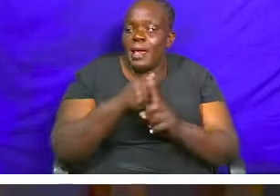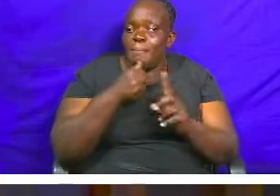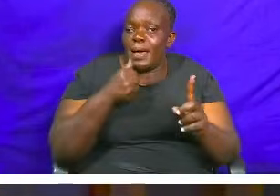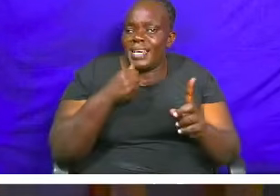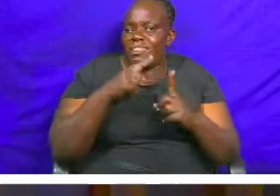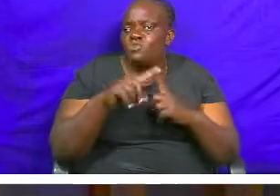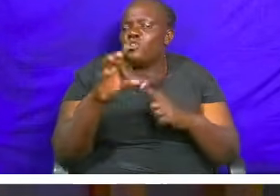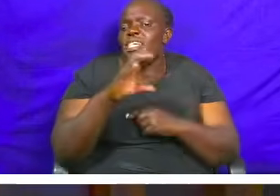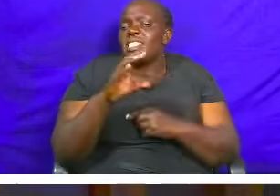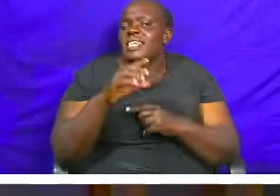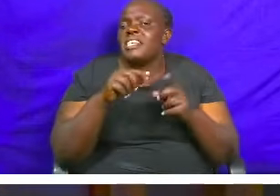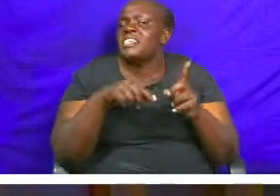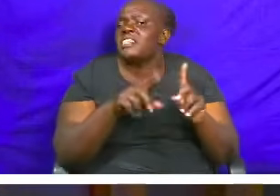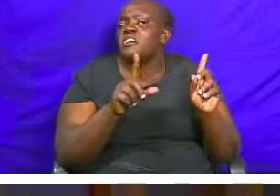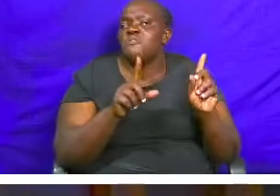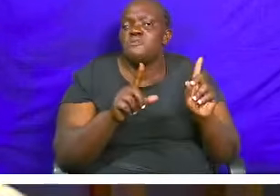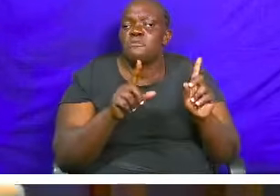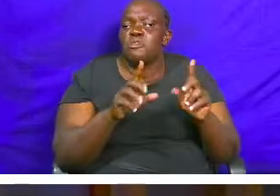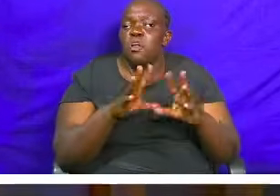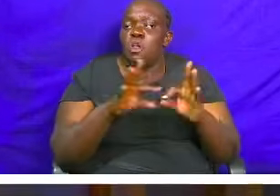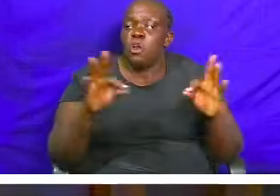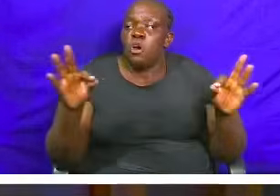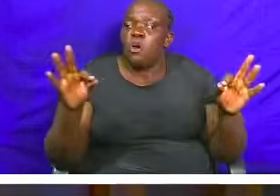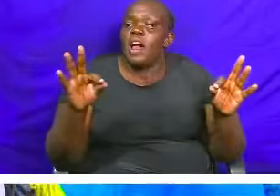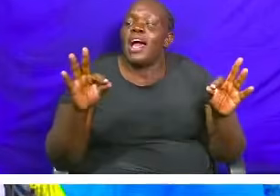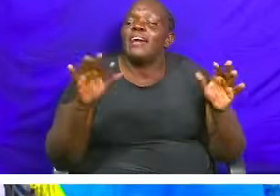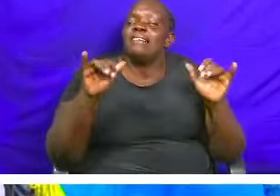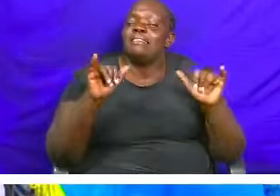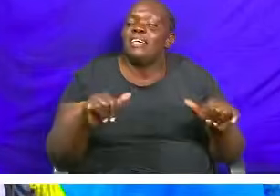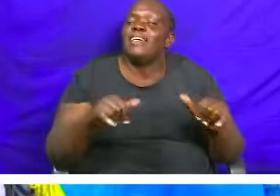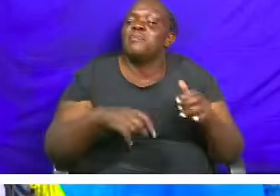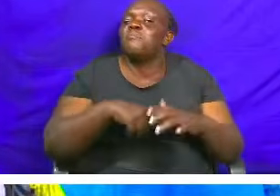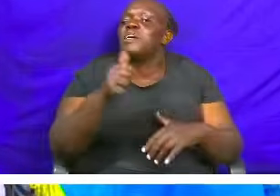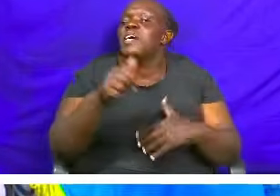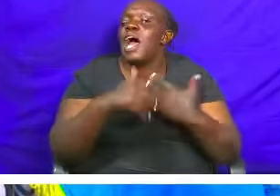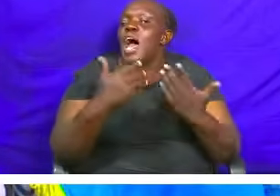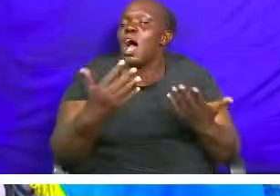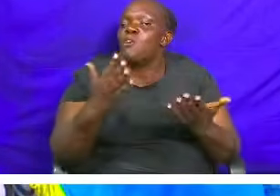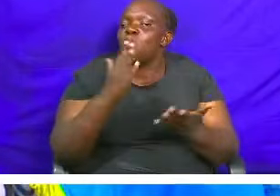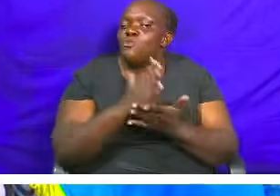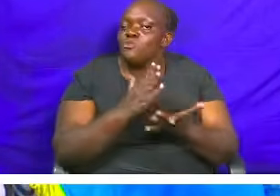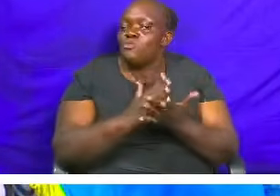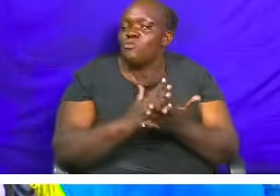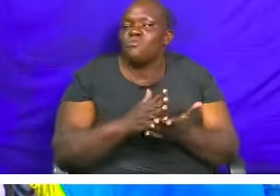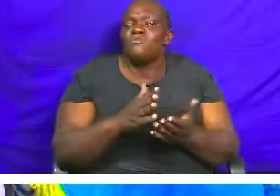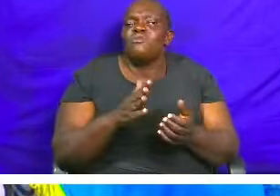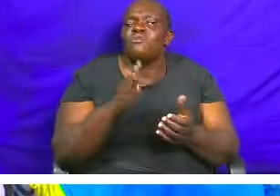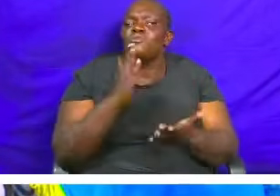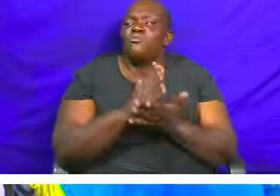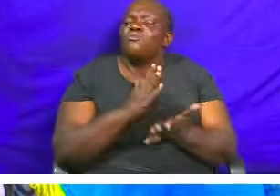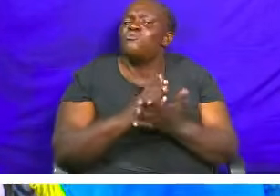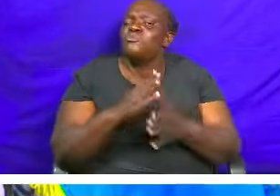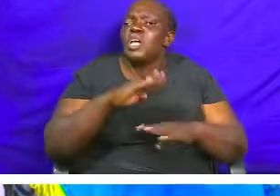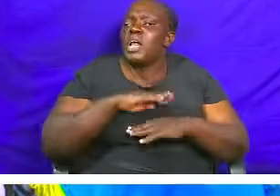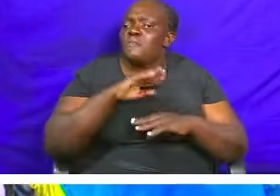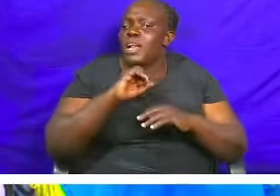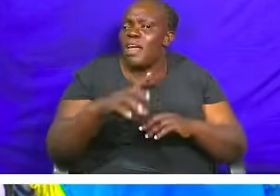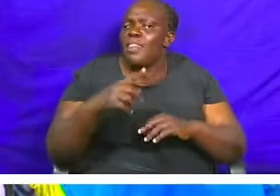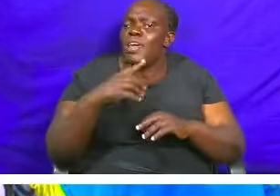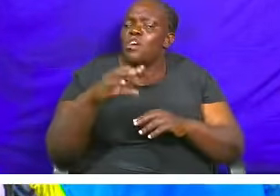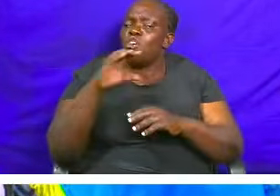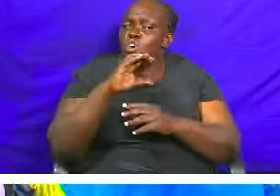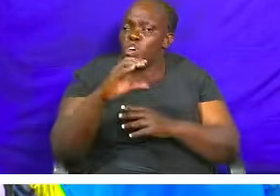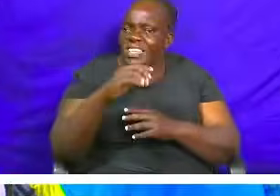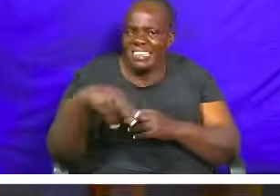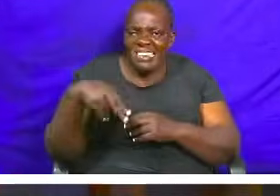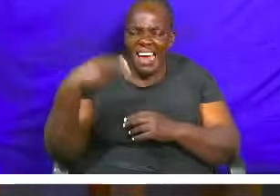here. So the longer the ship stays, the more they pay for it. So it was creating an inefficiency in terms of added cost, and